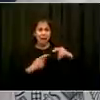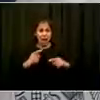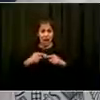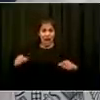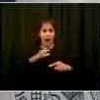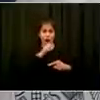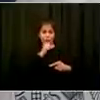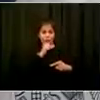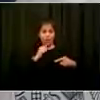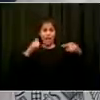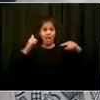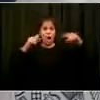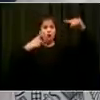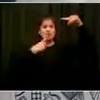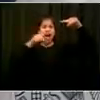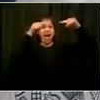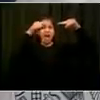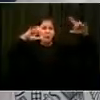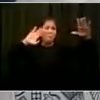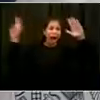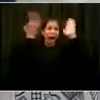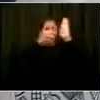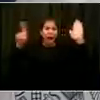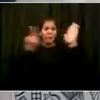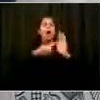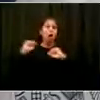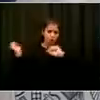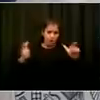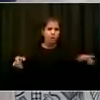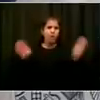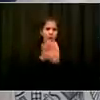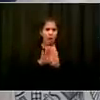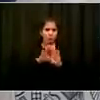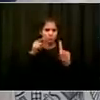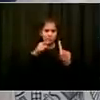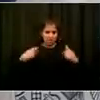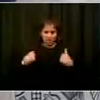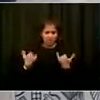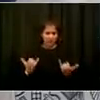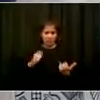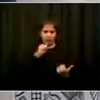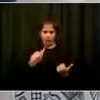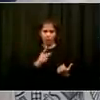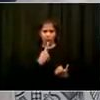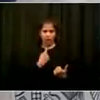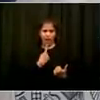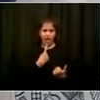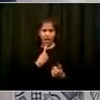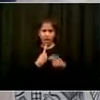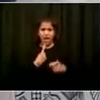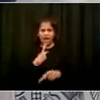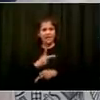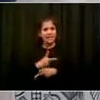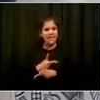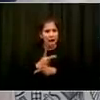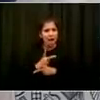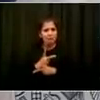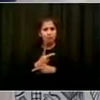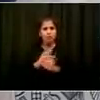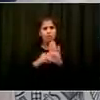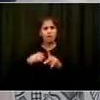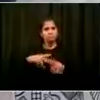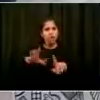don't overstate. Go ahead. Right, but I was saying that once you go into an orange zone and you reach the peak and you get into a red